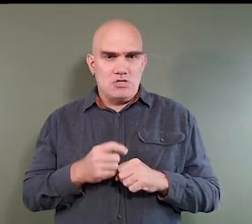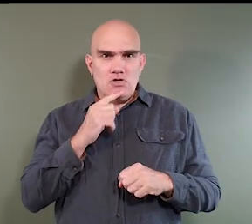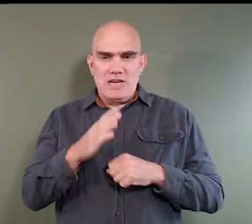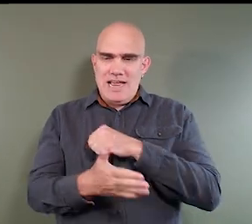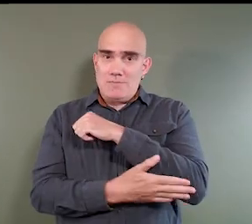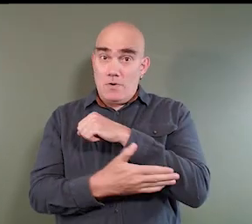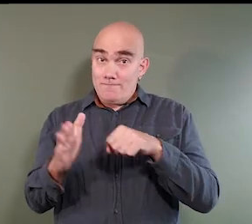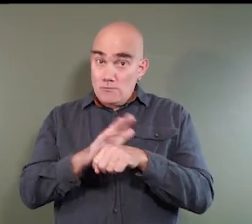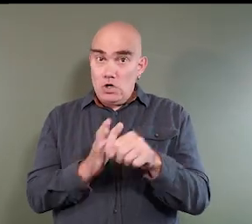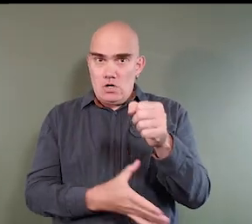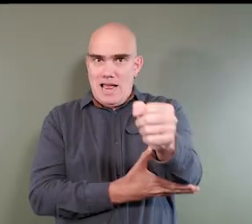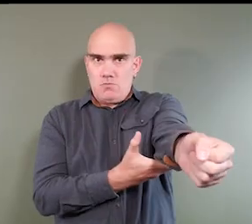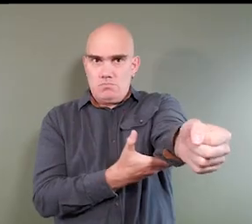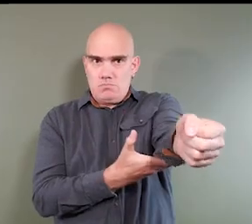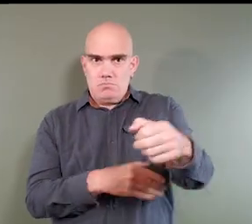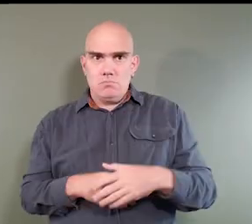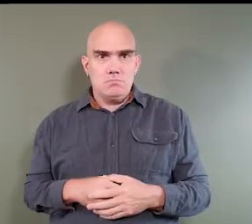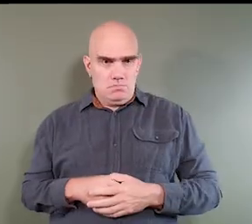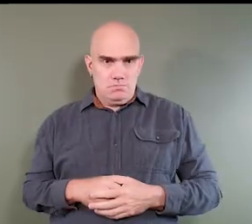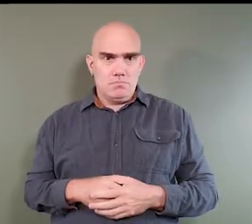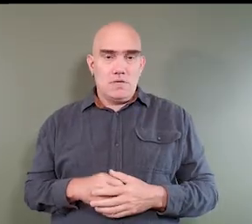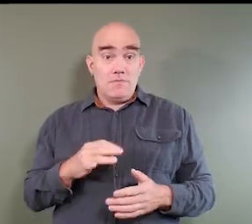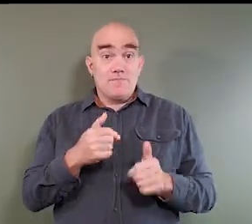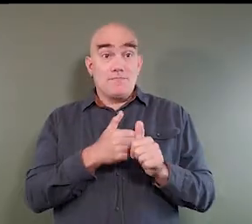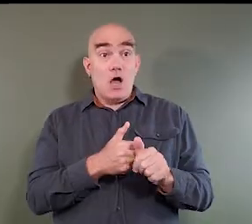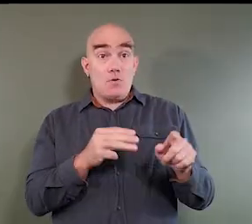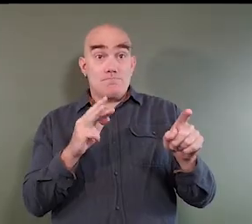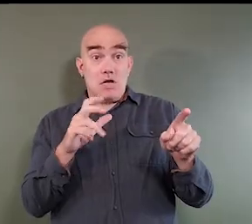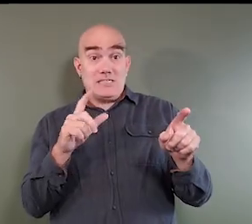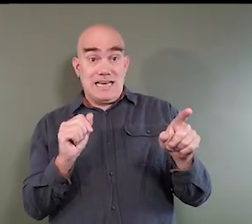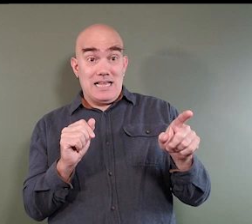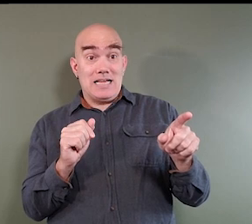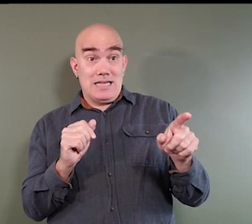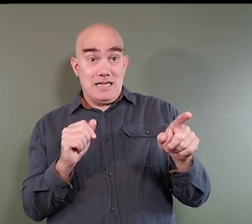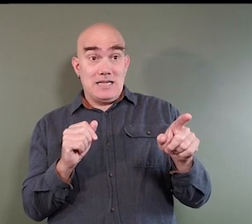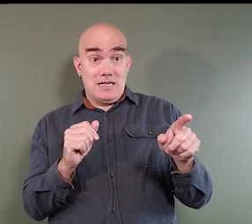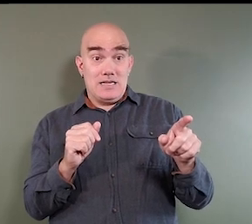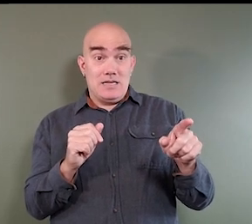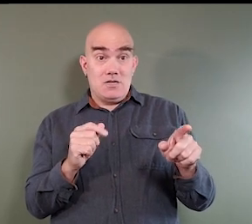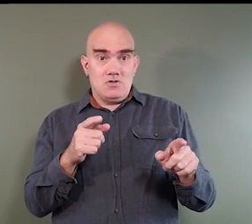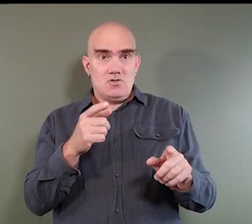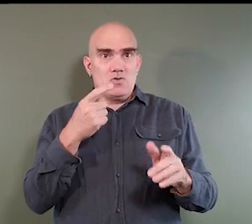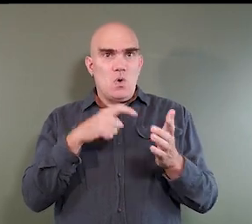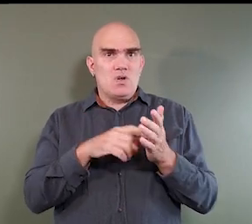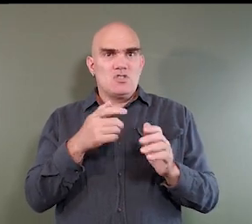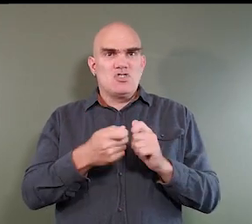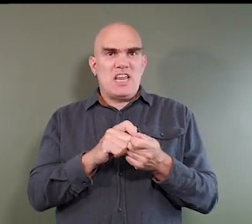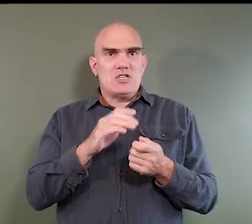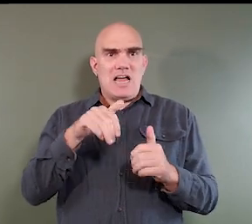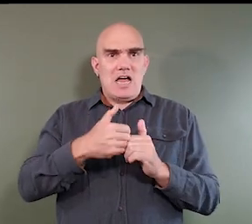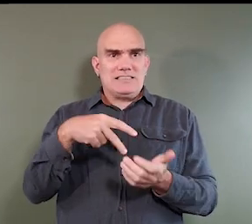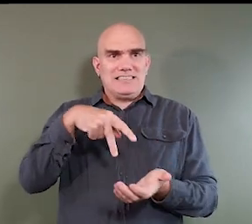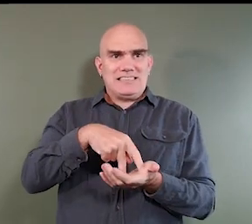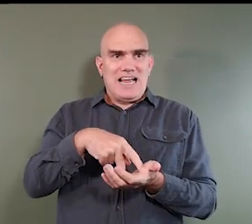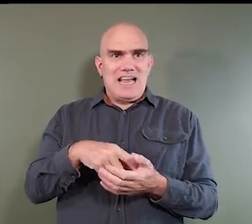making sure your elbow's still going to full extension. If you're following along with Marcela, she has switched her